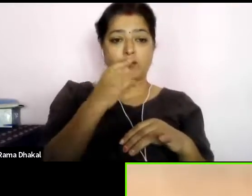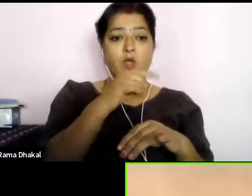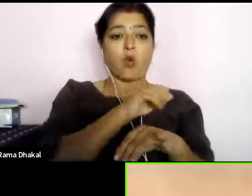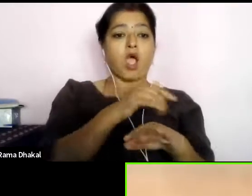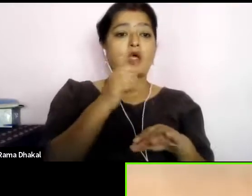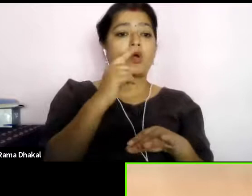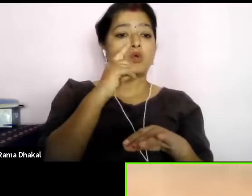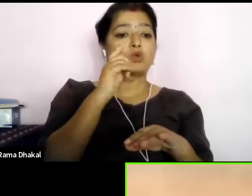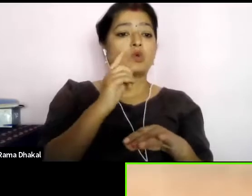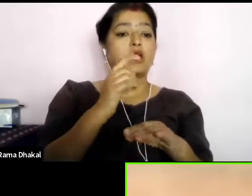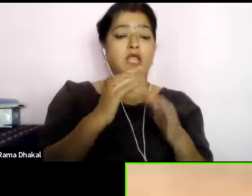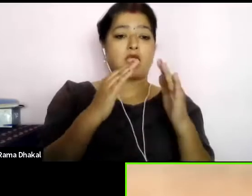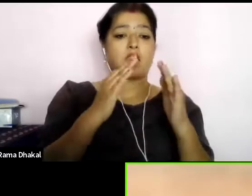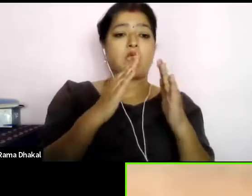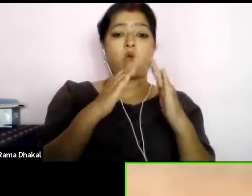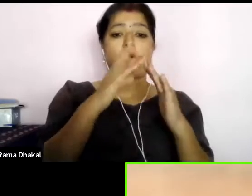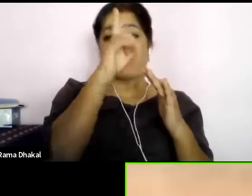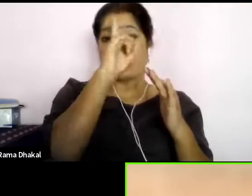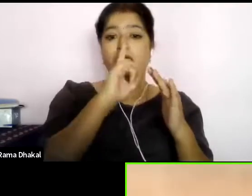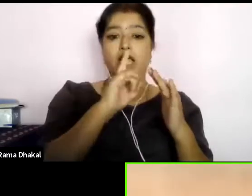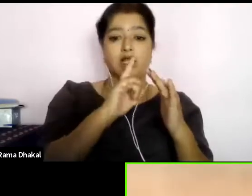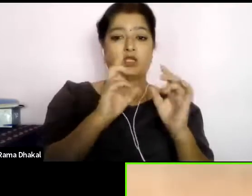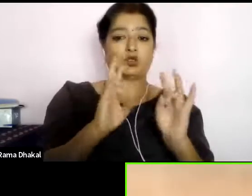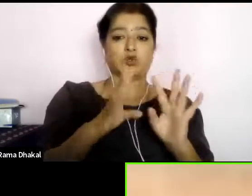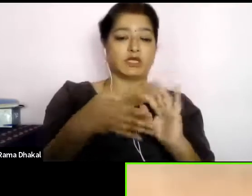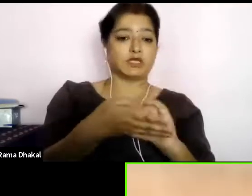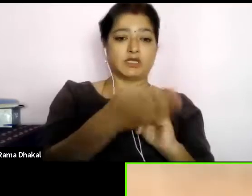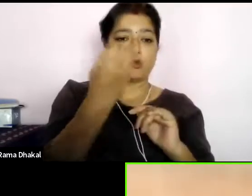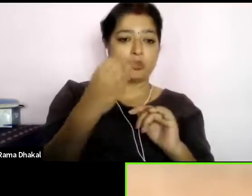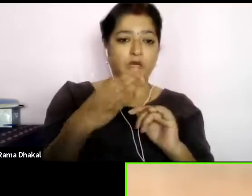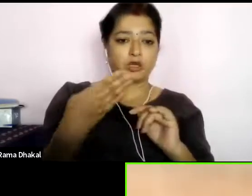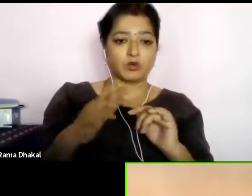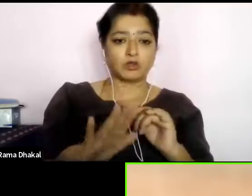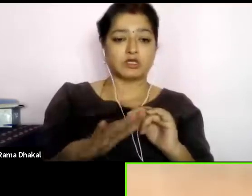and the different kinds of